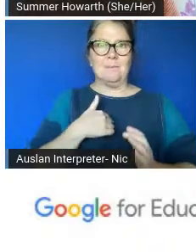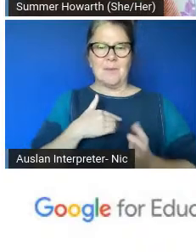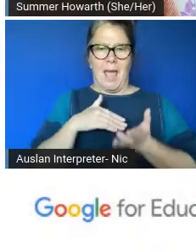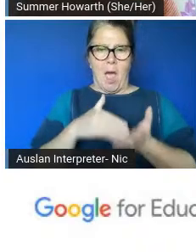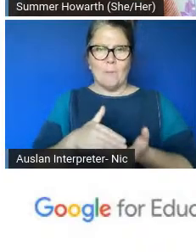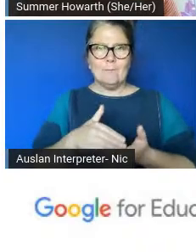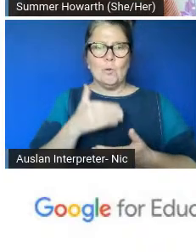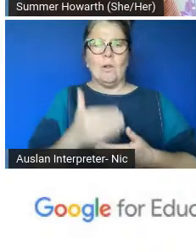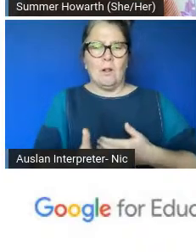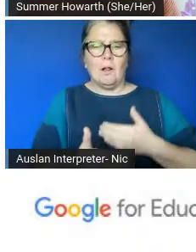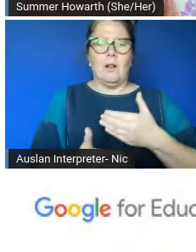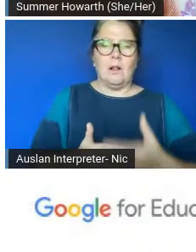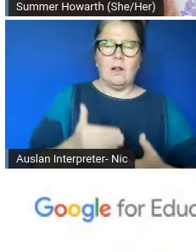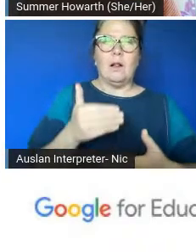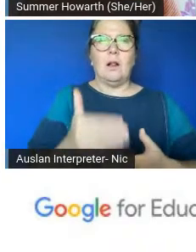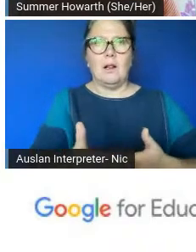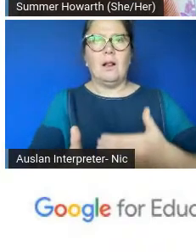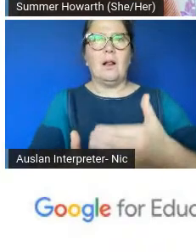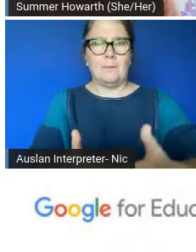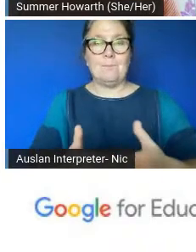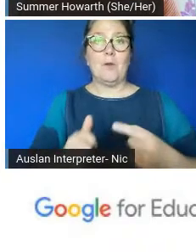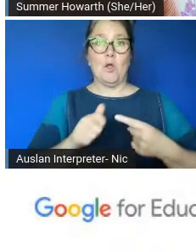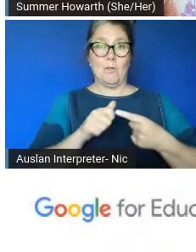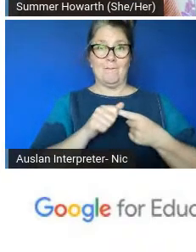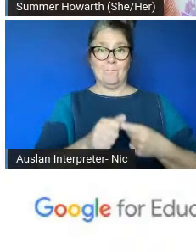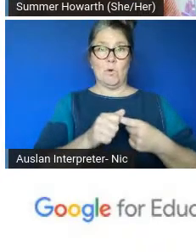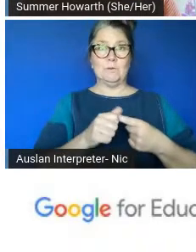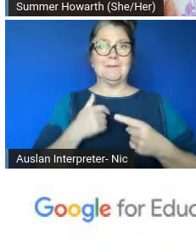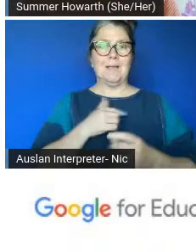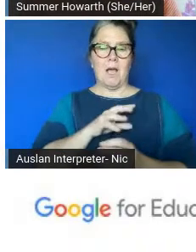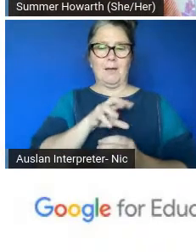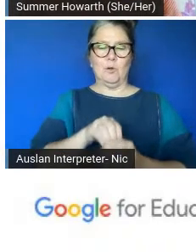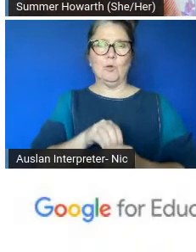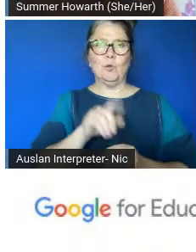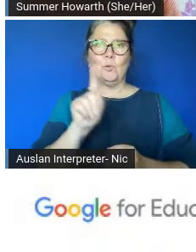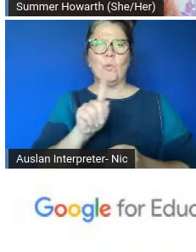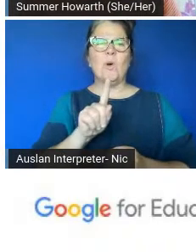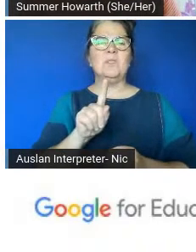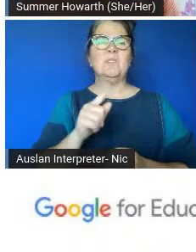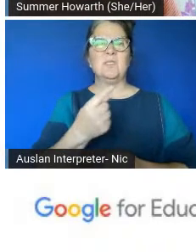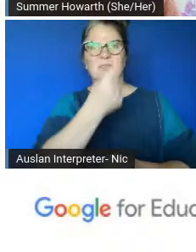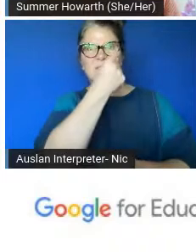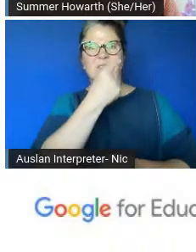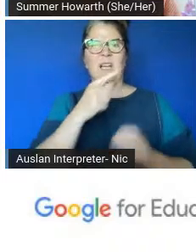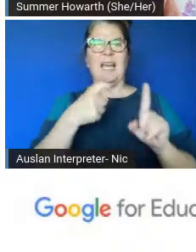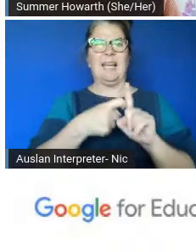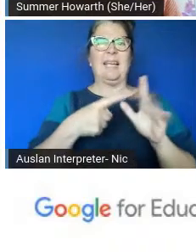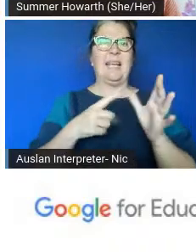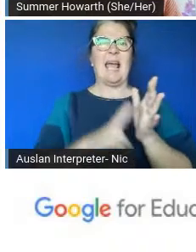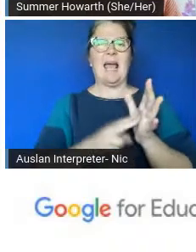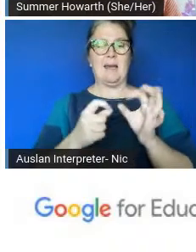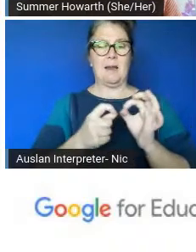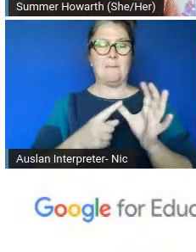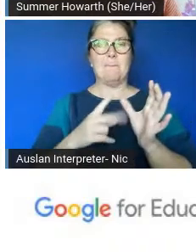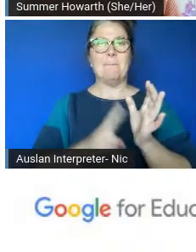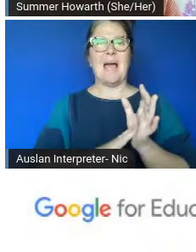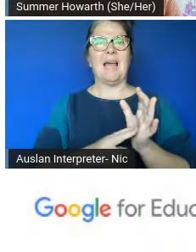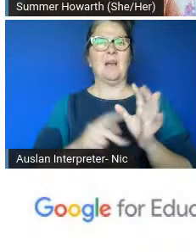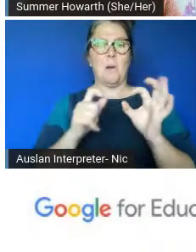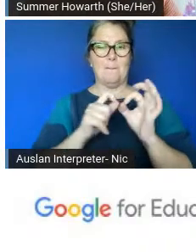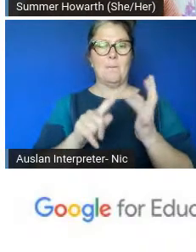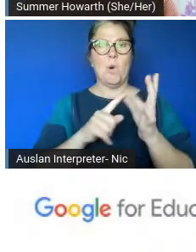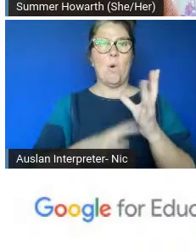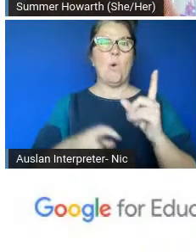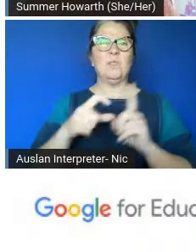this process. So the first piece I've built is this Kanban board. So a Kanban board is just a to-do